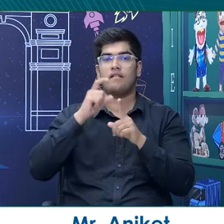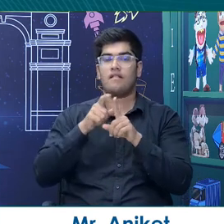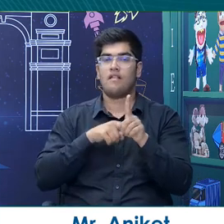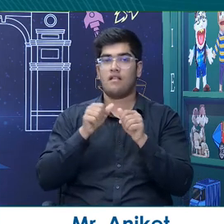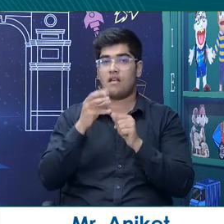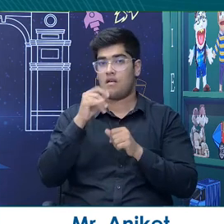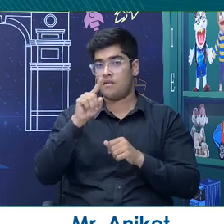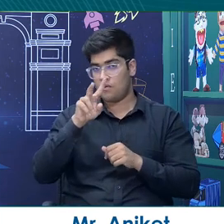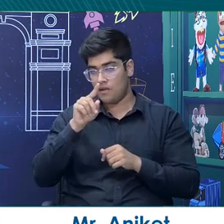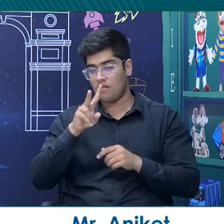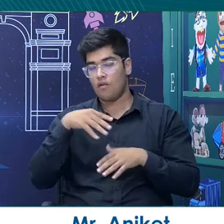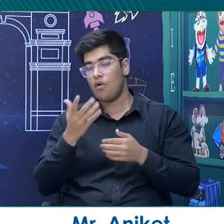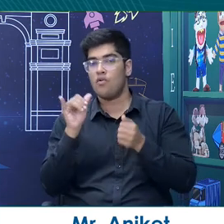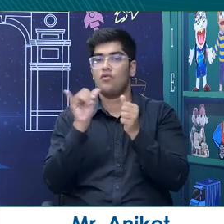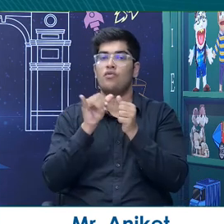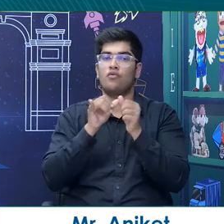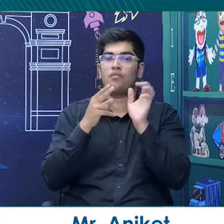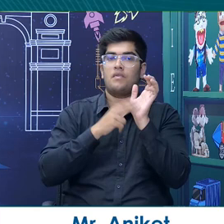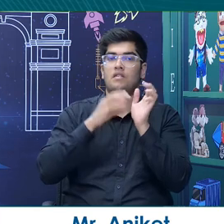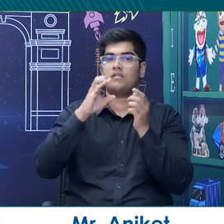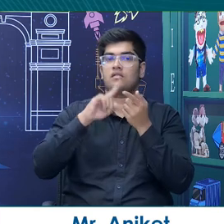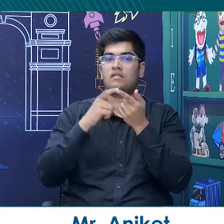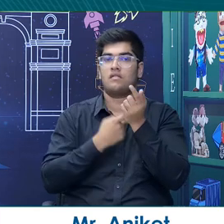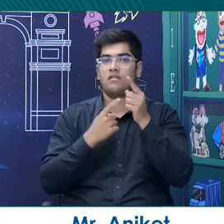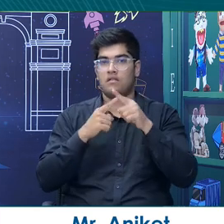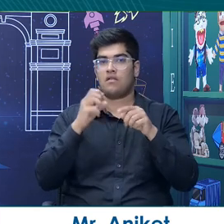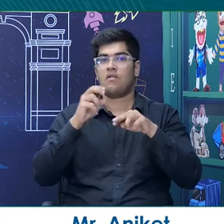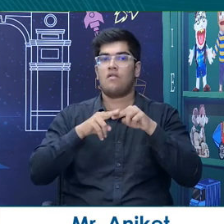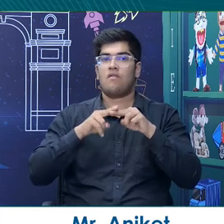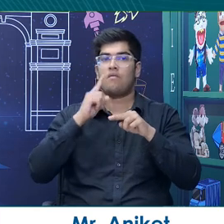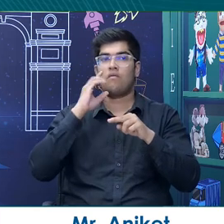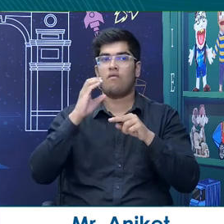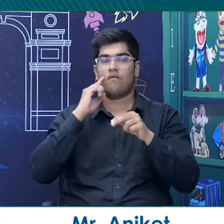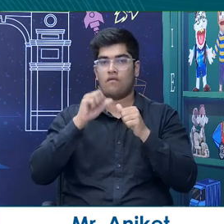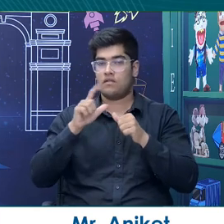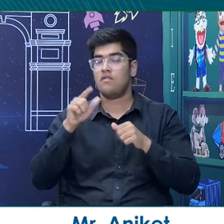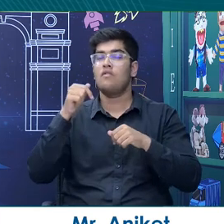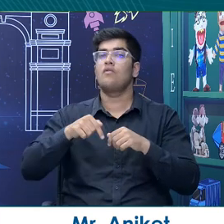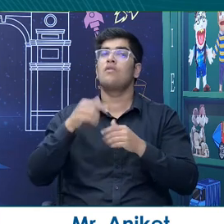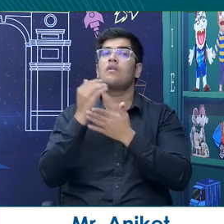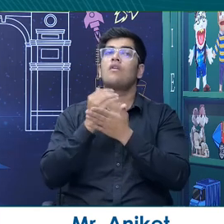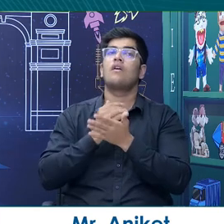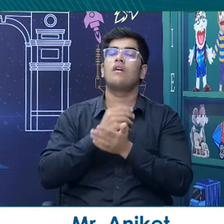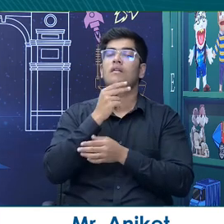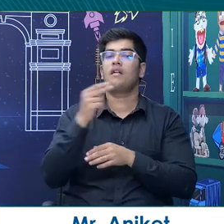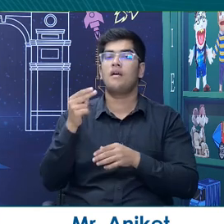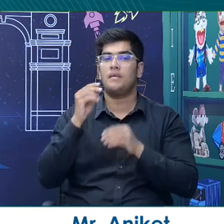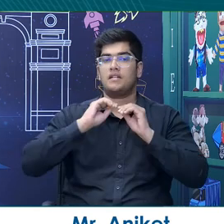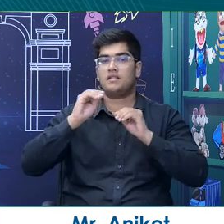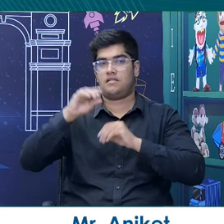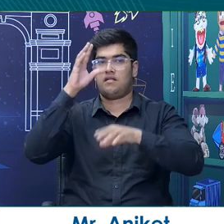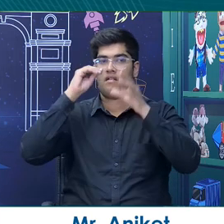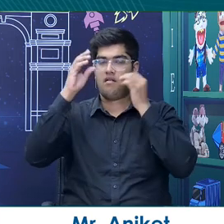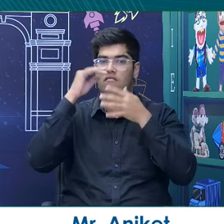is ncertofficial. This is our teaching learning intervention session and today's topic is The Rat